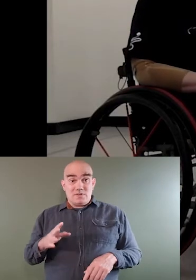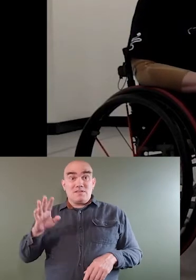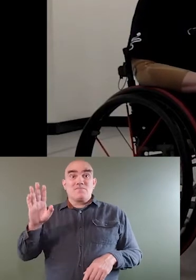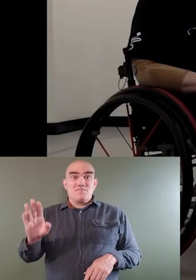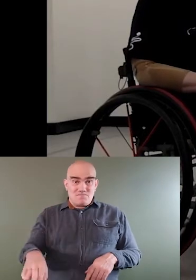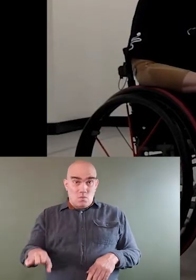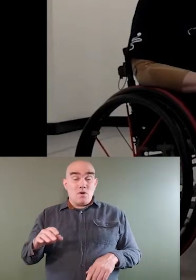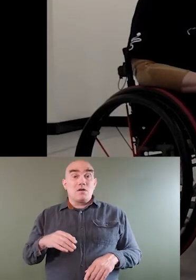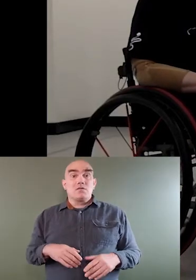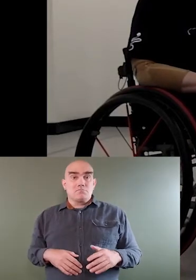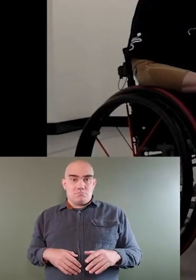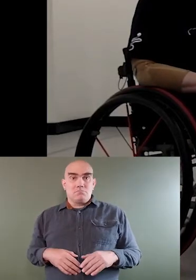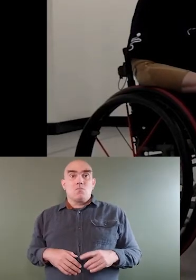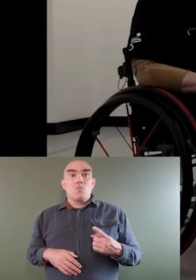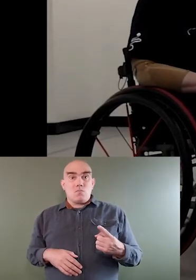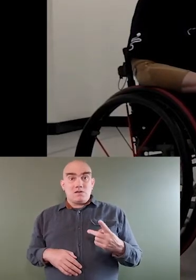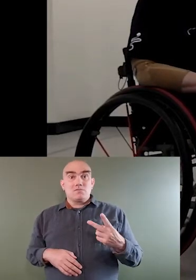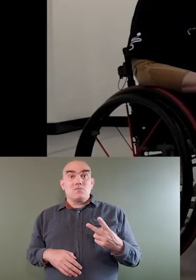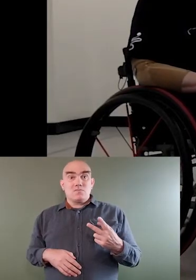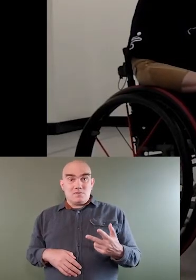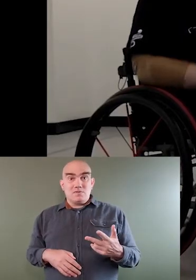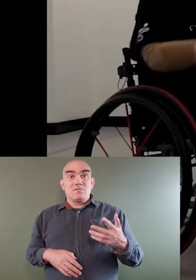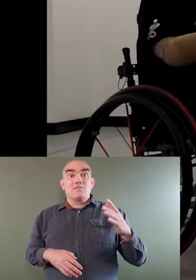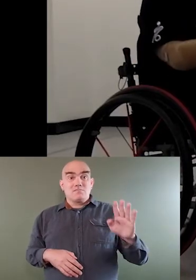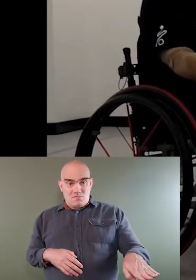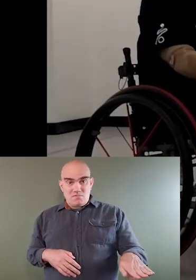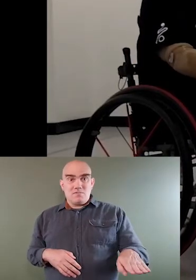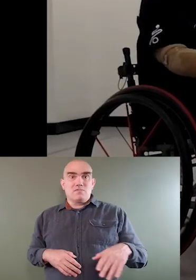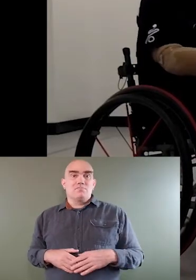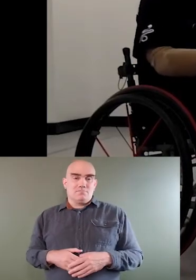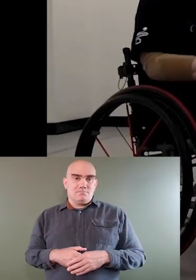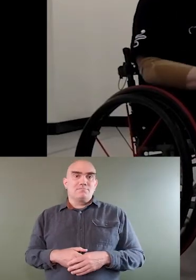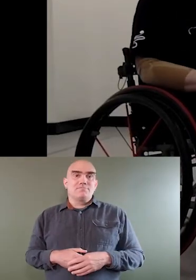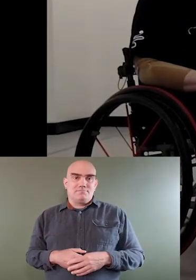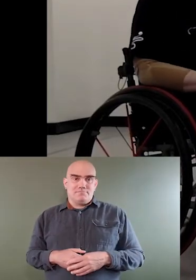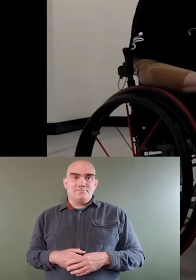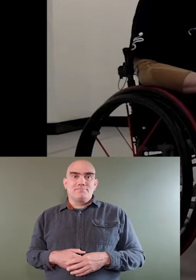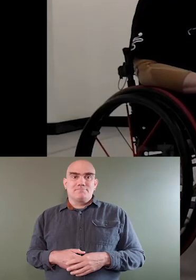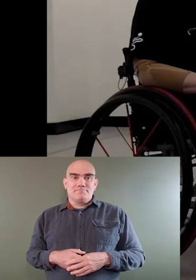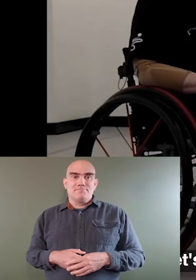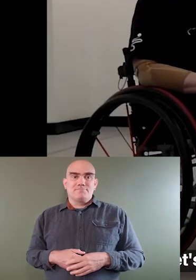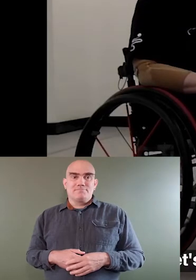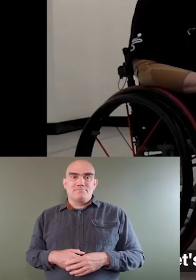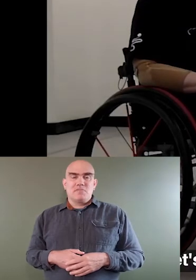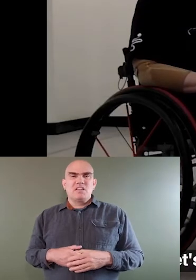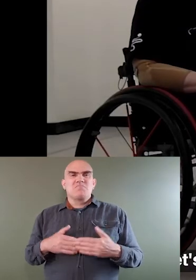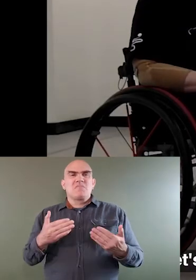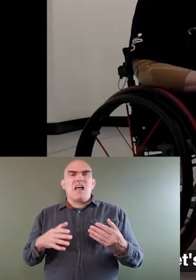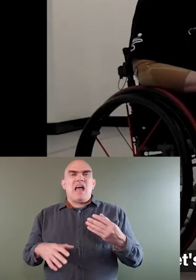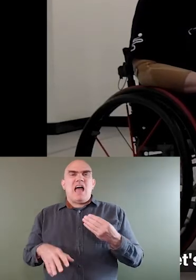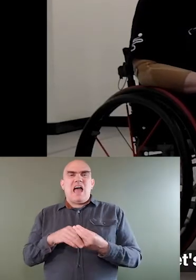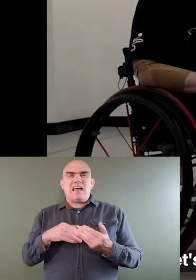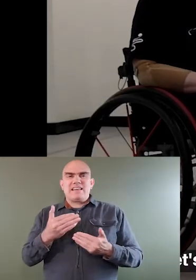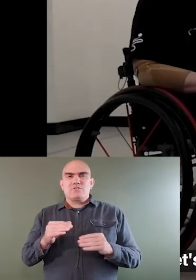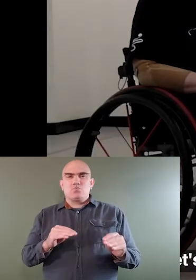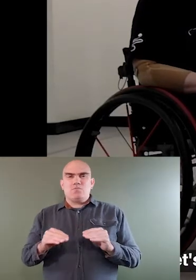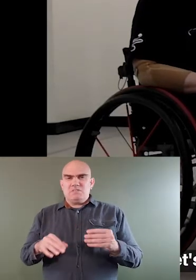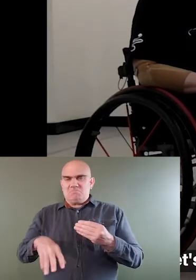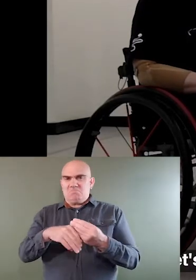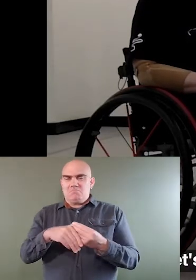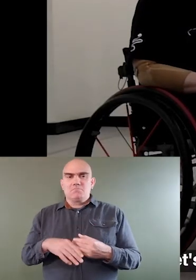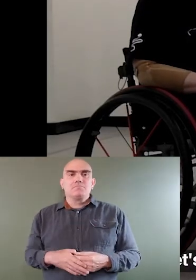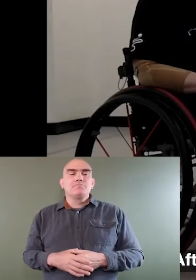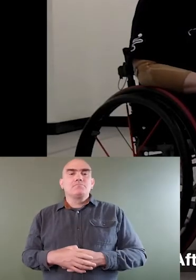3, 4. 5, 6, 7, 8. Good. Let's add the next movement. Building